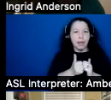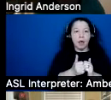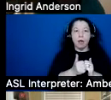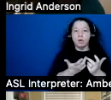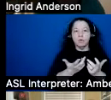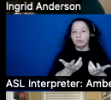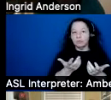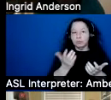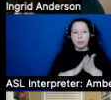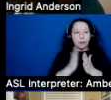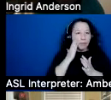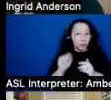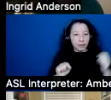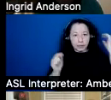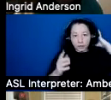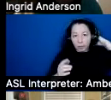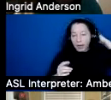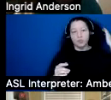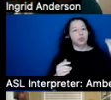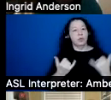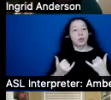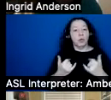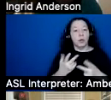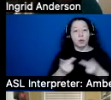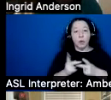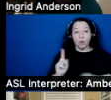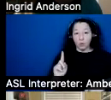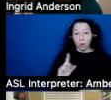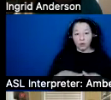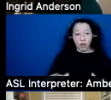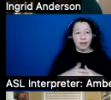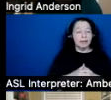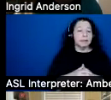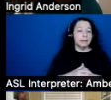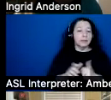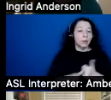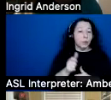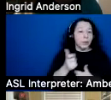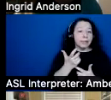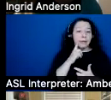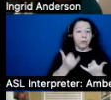this information, the current location of the child, the risk of immediate